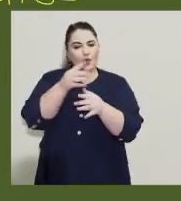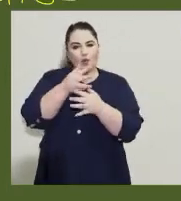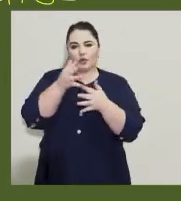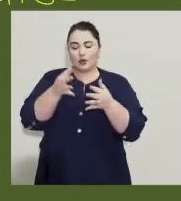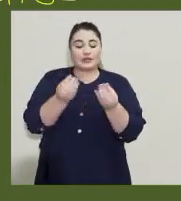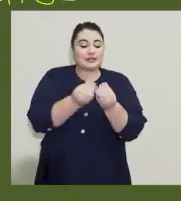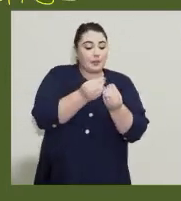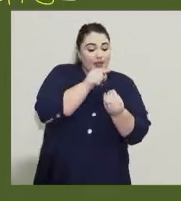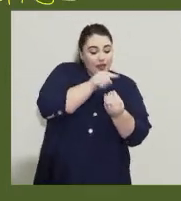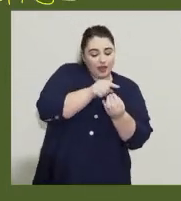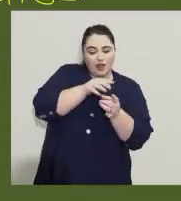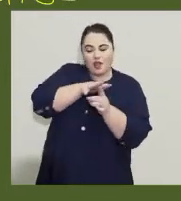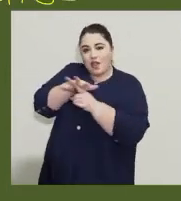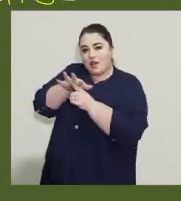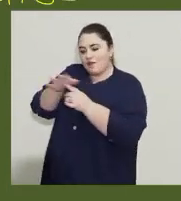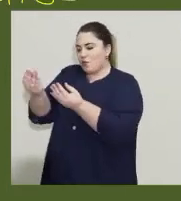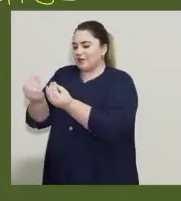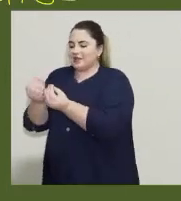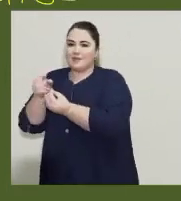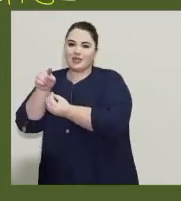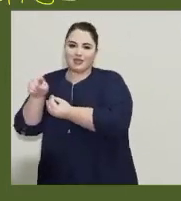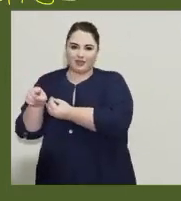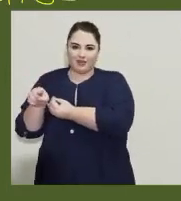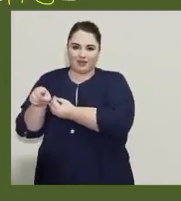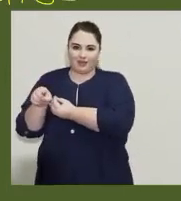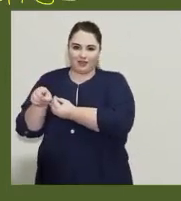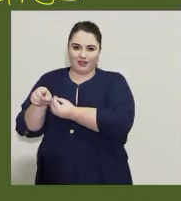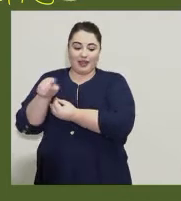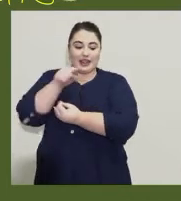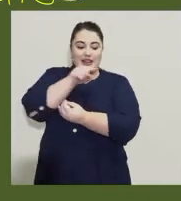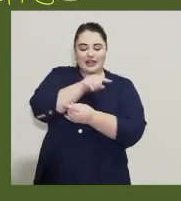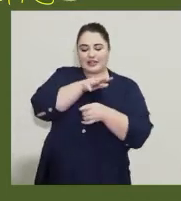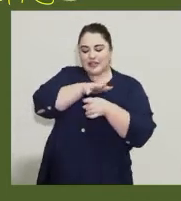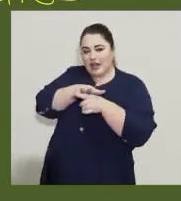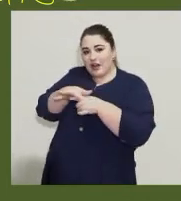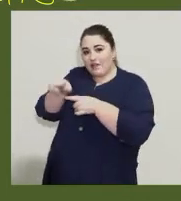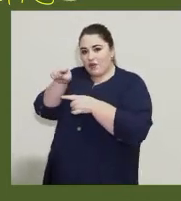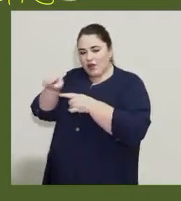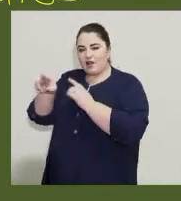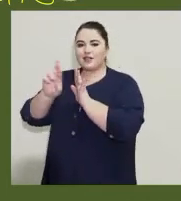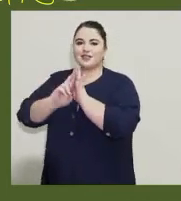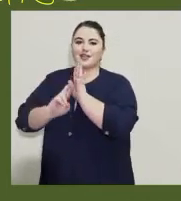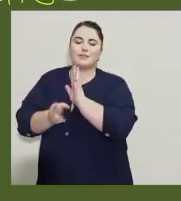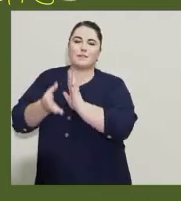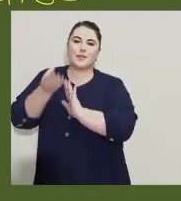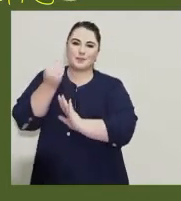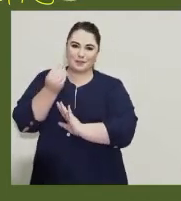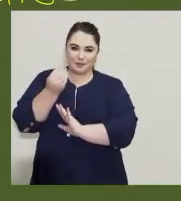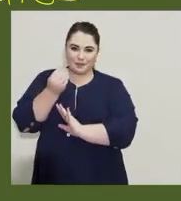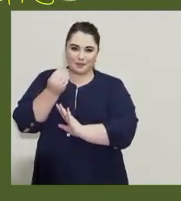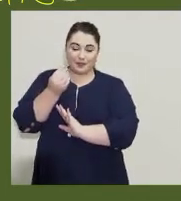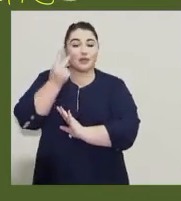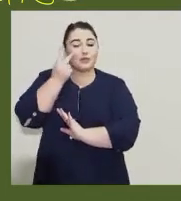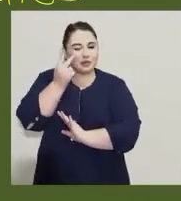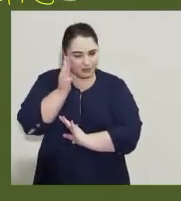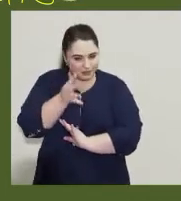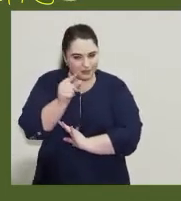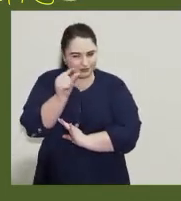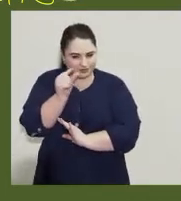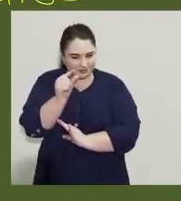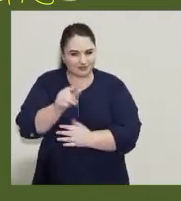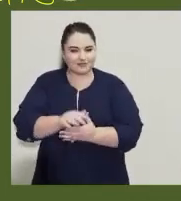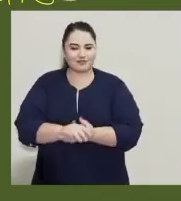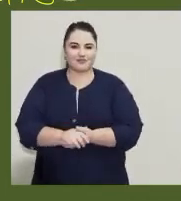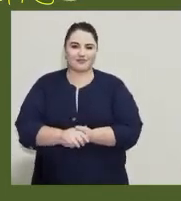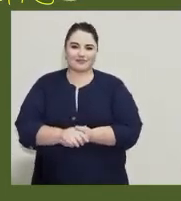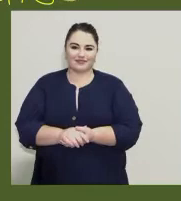You always have something causing something to have an effect on the results. And we will look